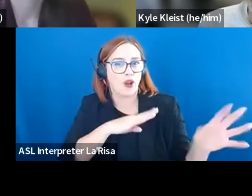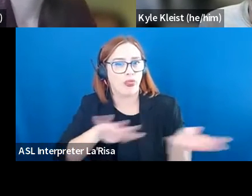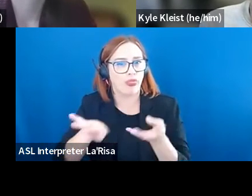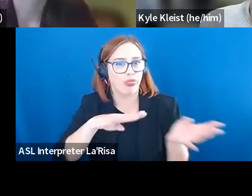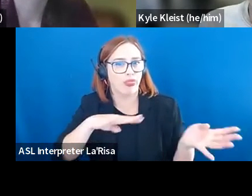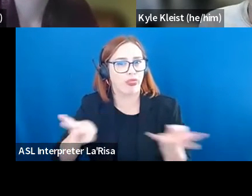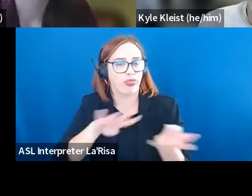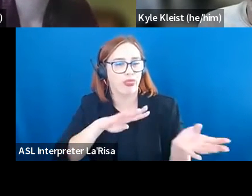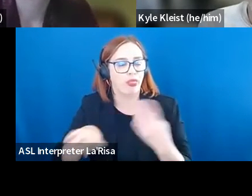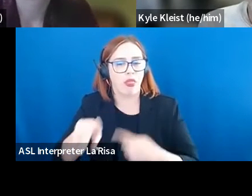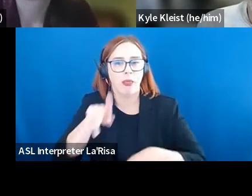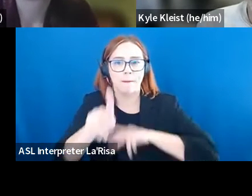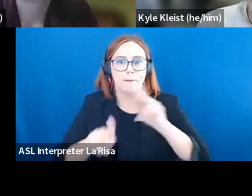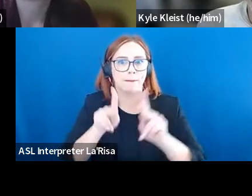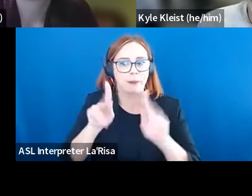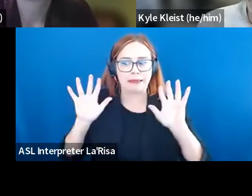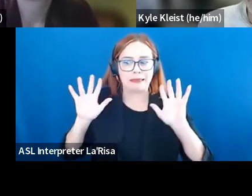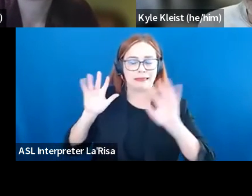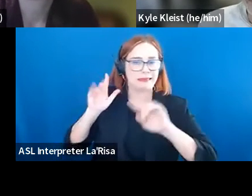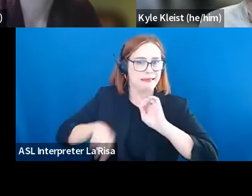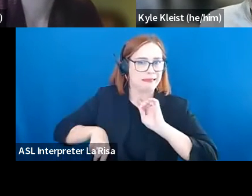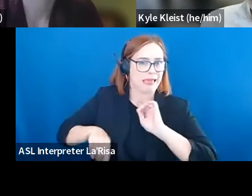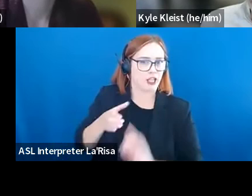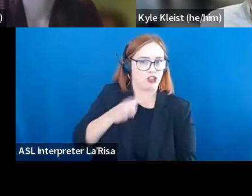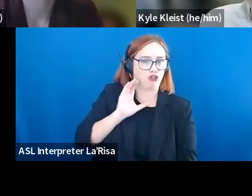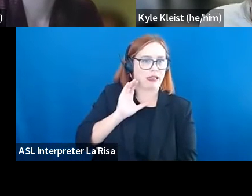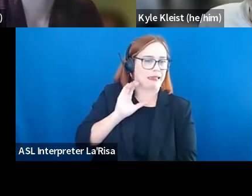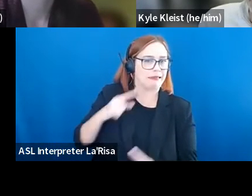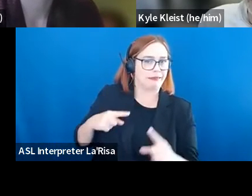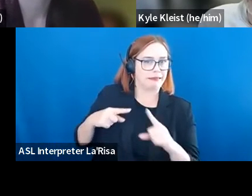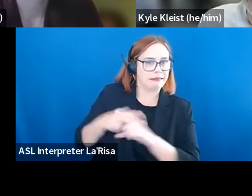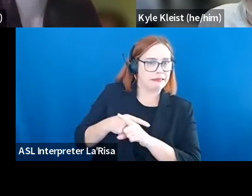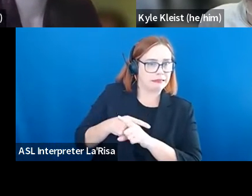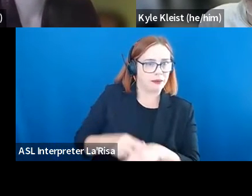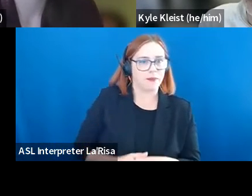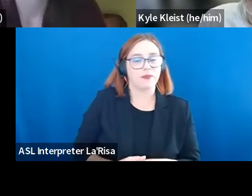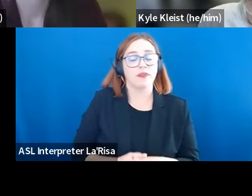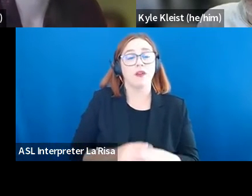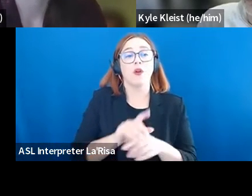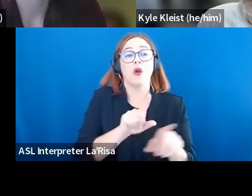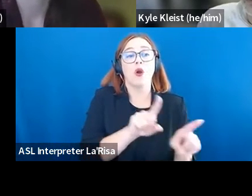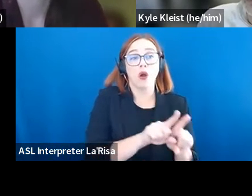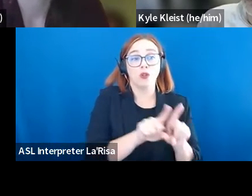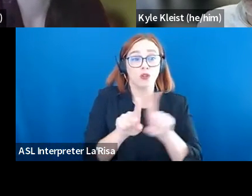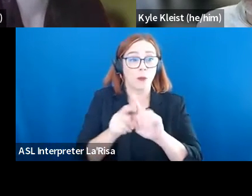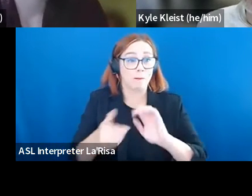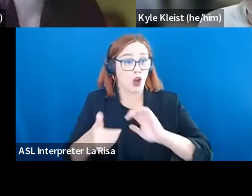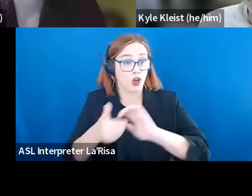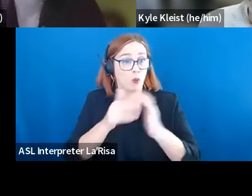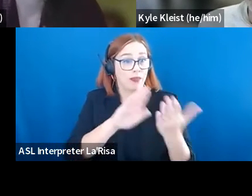Community Foundation, one in Las Vegas, and then another second $10,000 grant to get